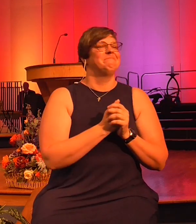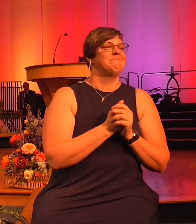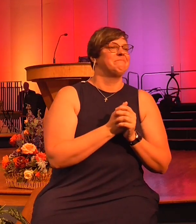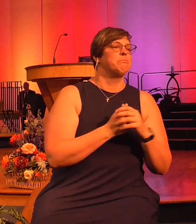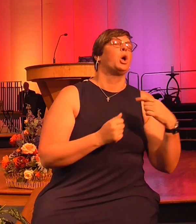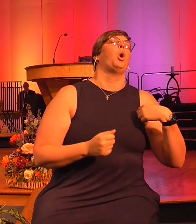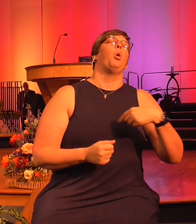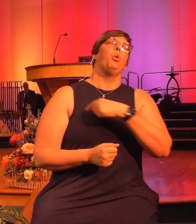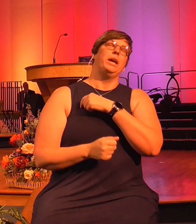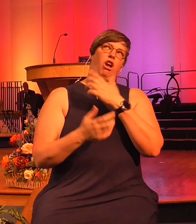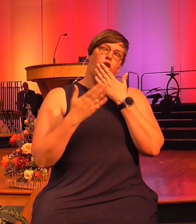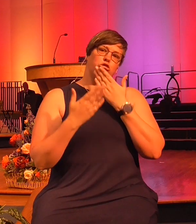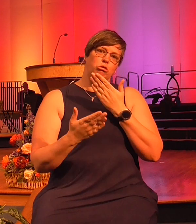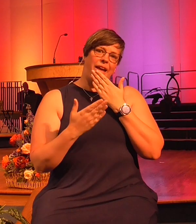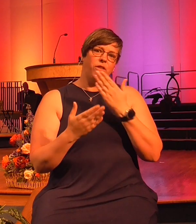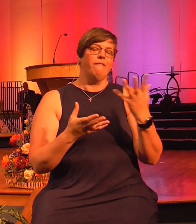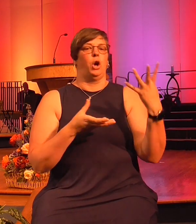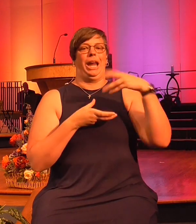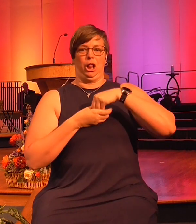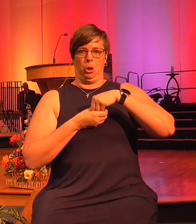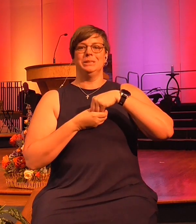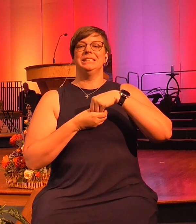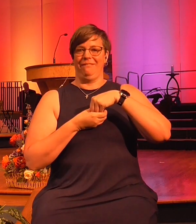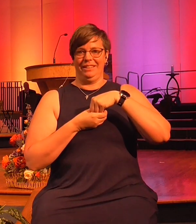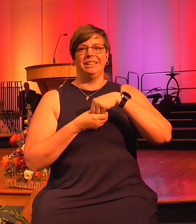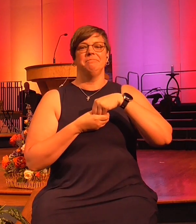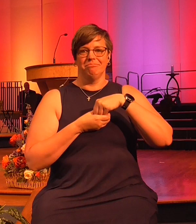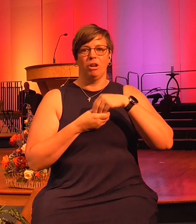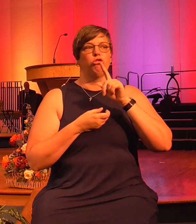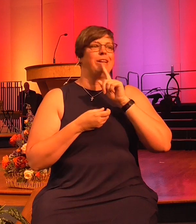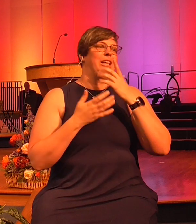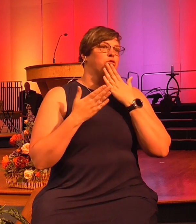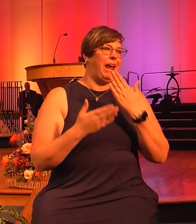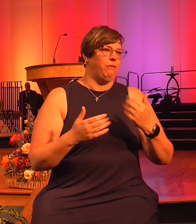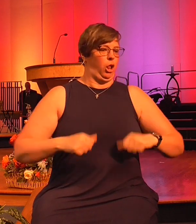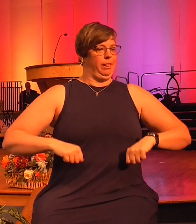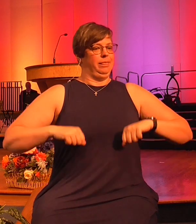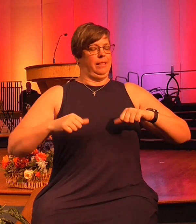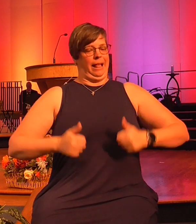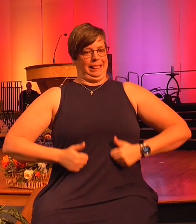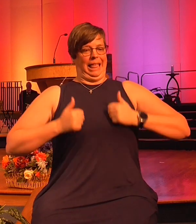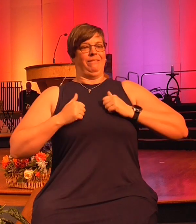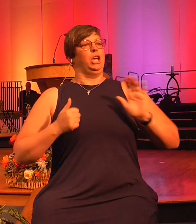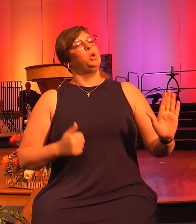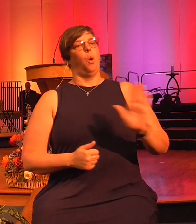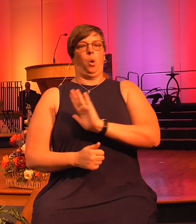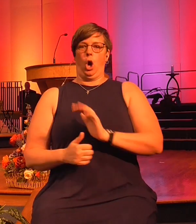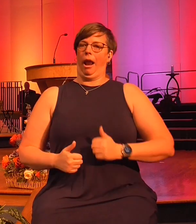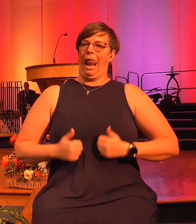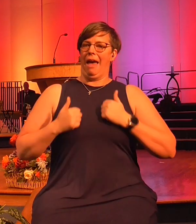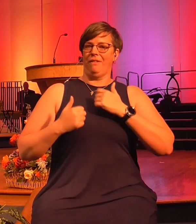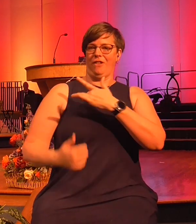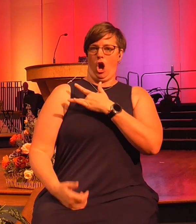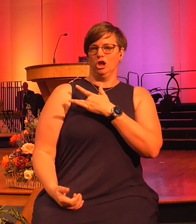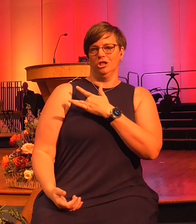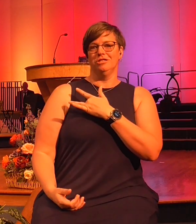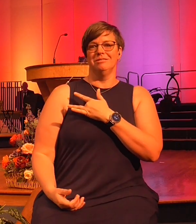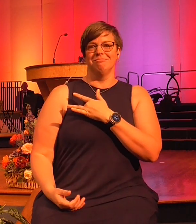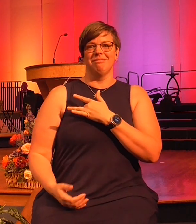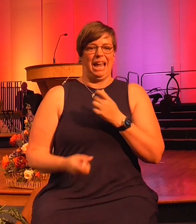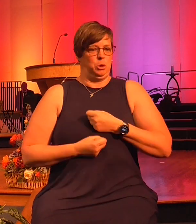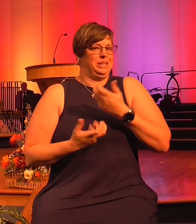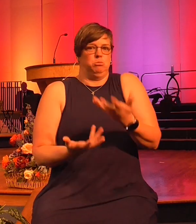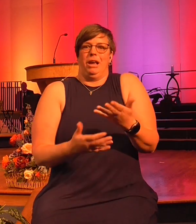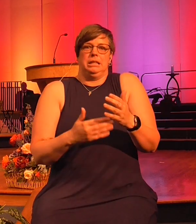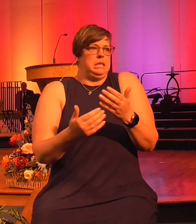And we are so grateful for inclusivity here. We're so grateful for living the life of your conscience and your heart and expressing that